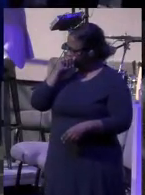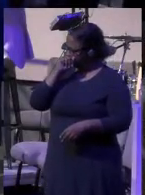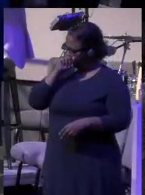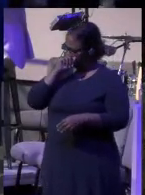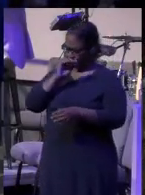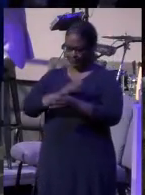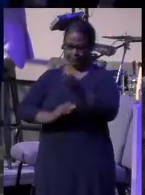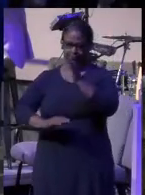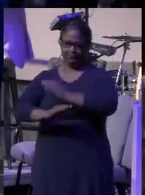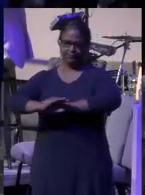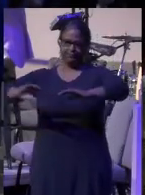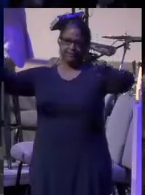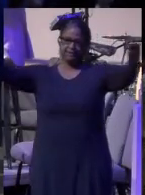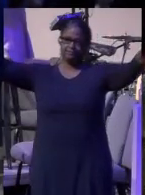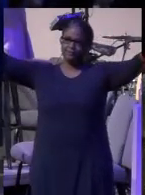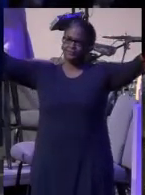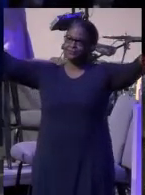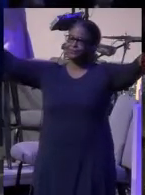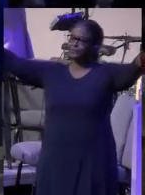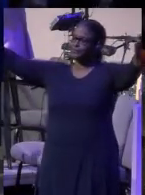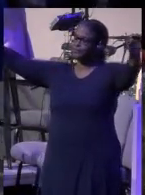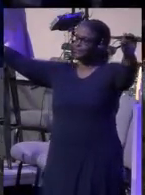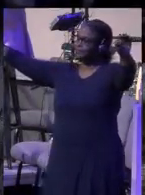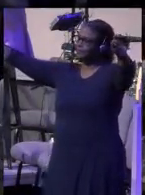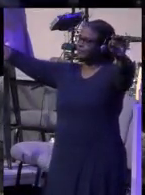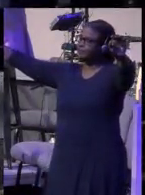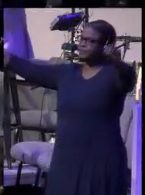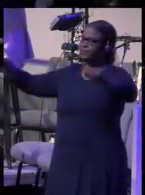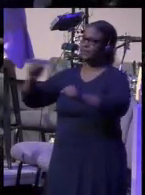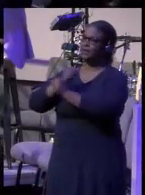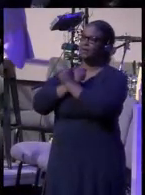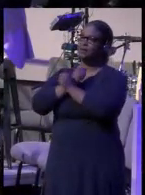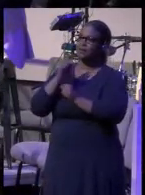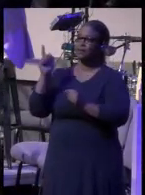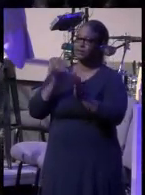hands lifted, I love you, Jesus. I worship you, Lord God.